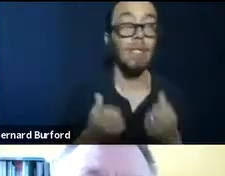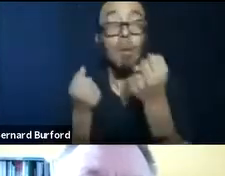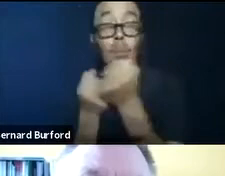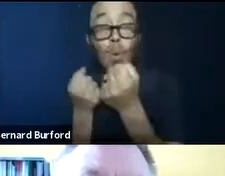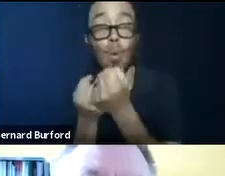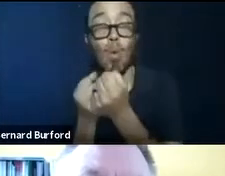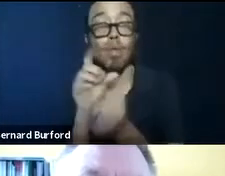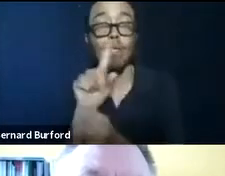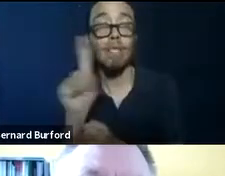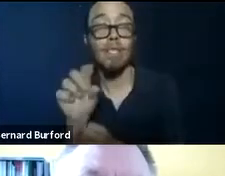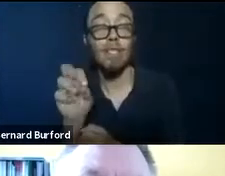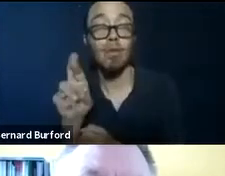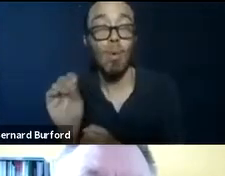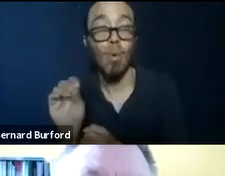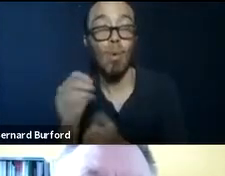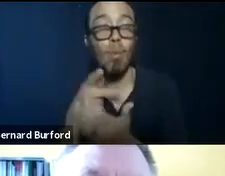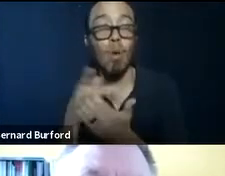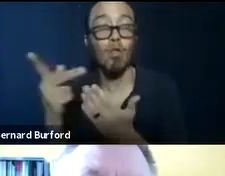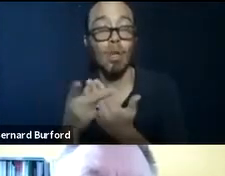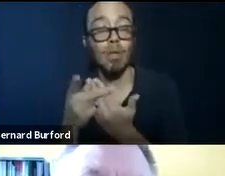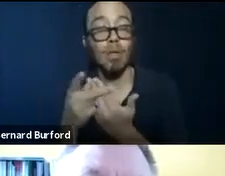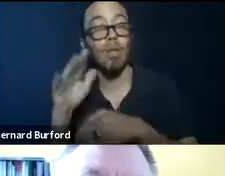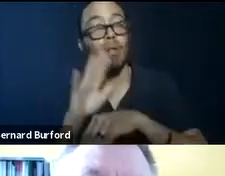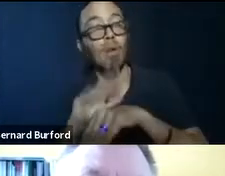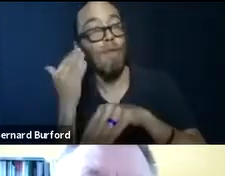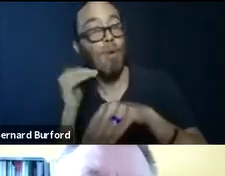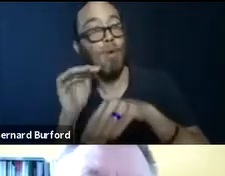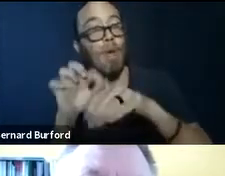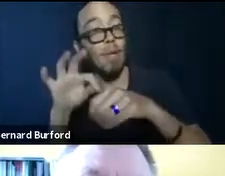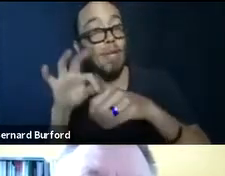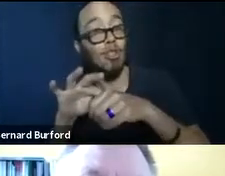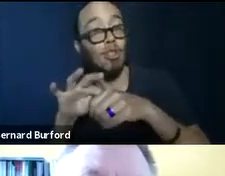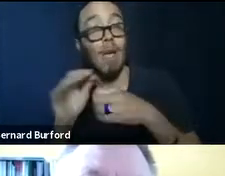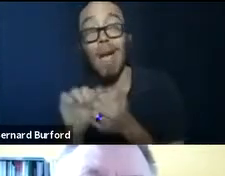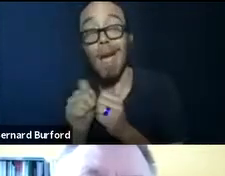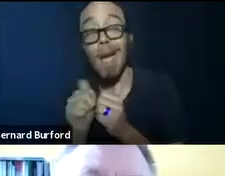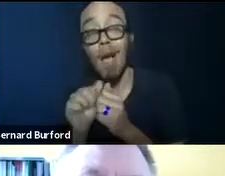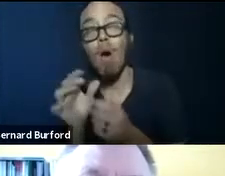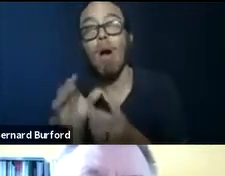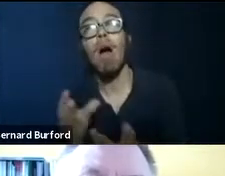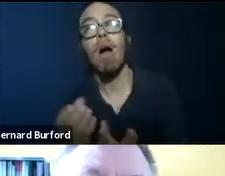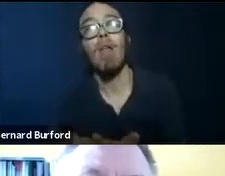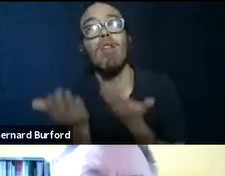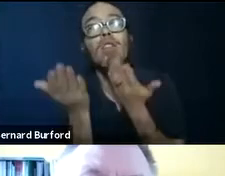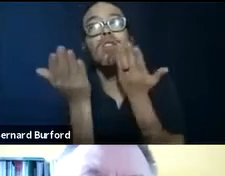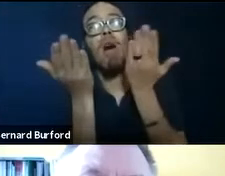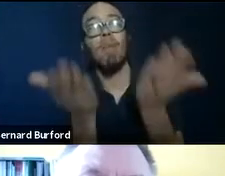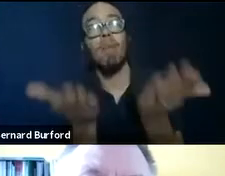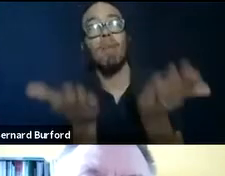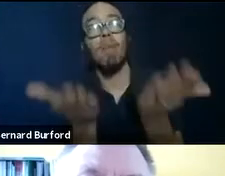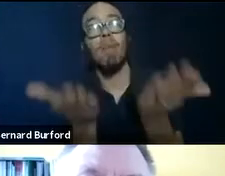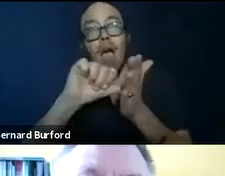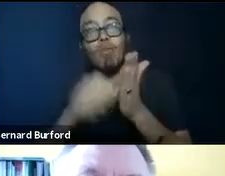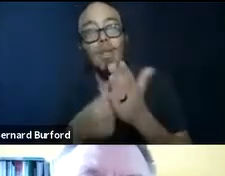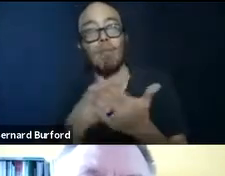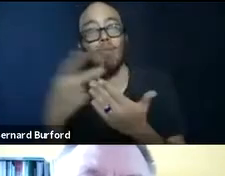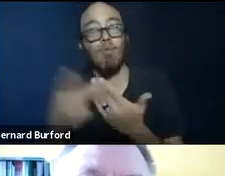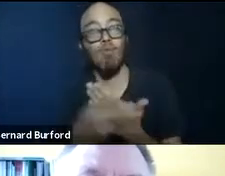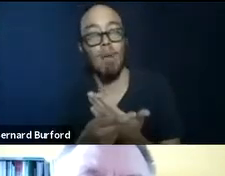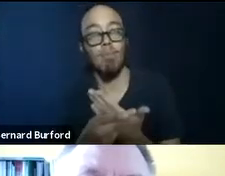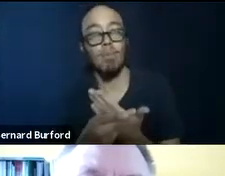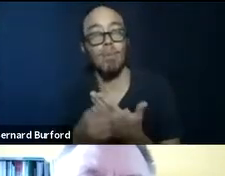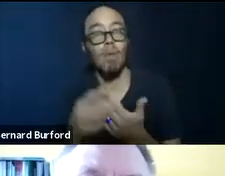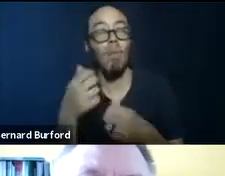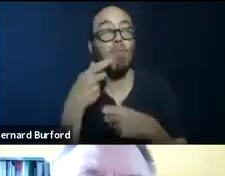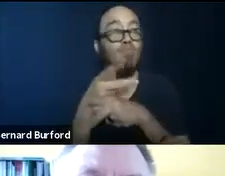Zero Project, call for nomination by nominating outstanding programs,